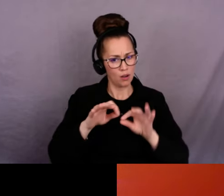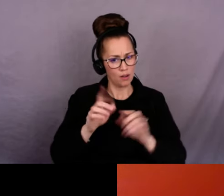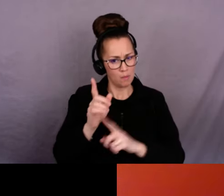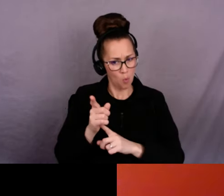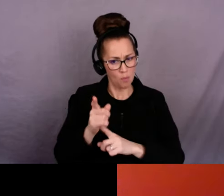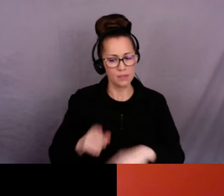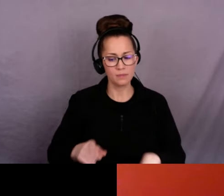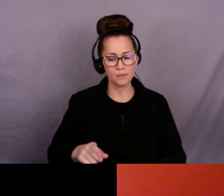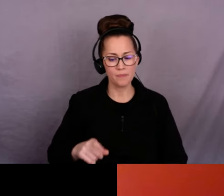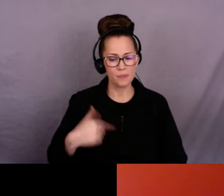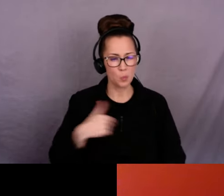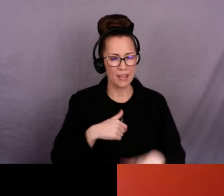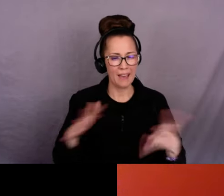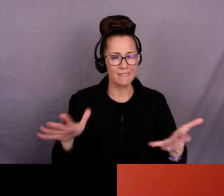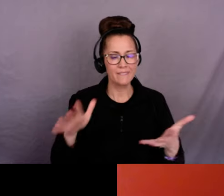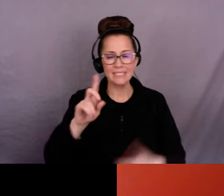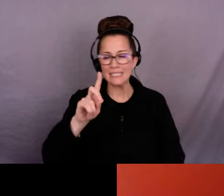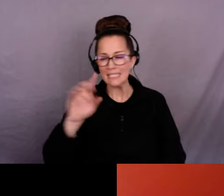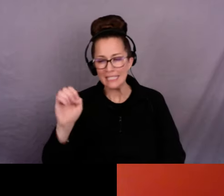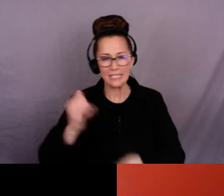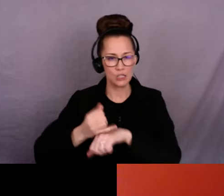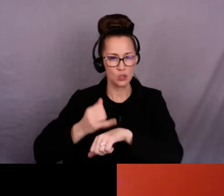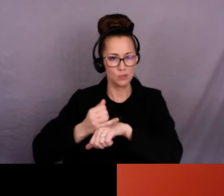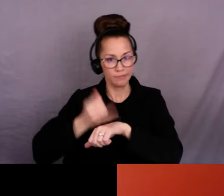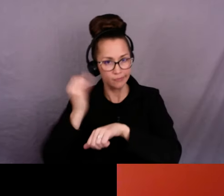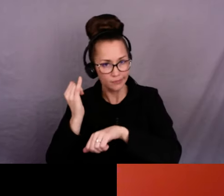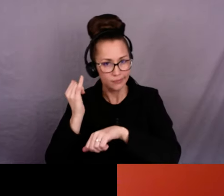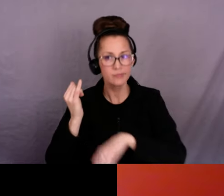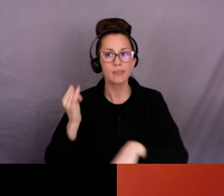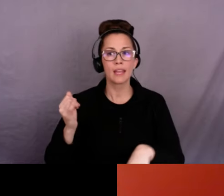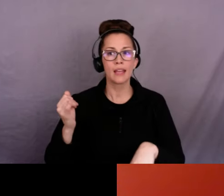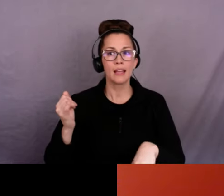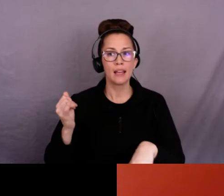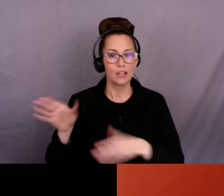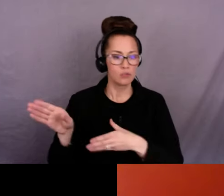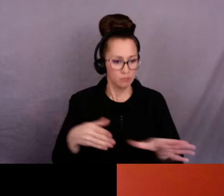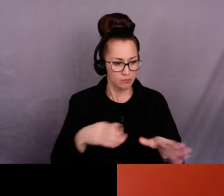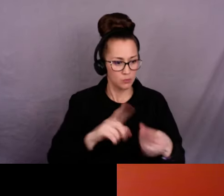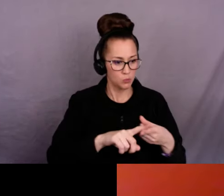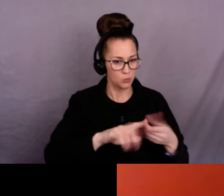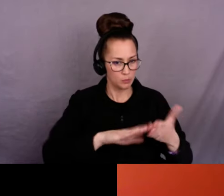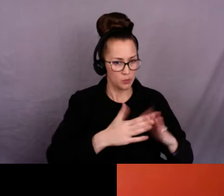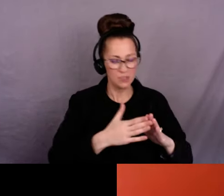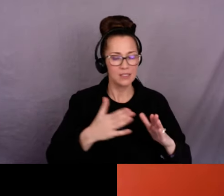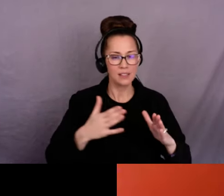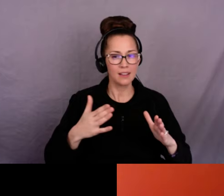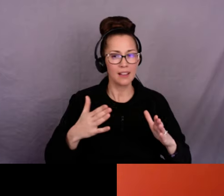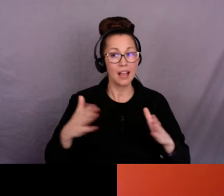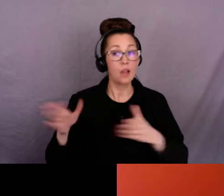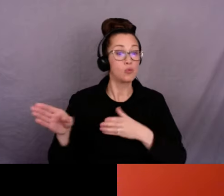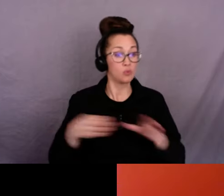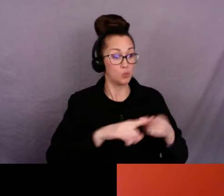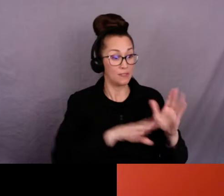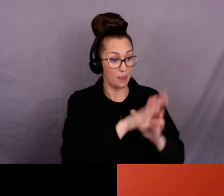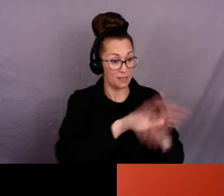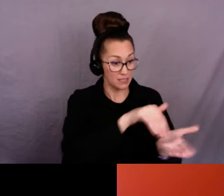you know, deinstitutionalized and then, you know, had another opportunity to look at developmental centers and move away from developmental centers